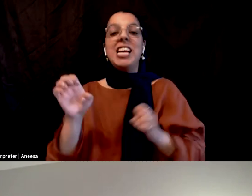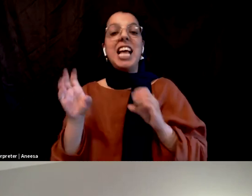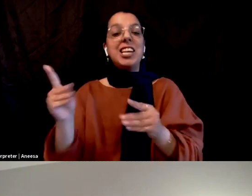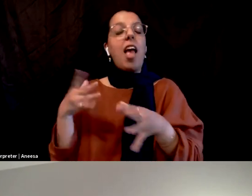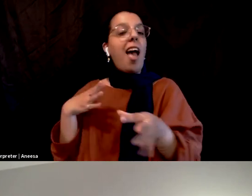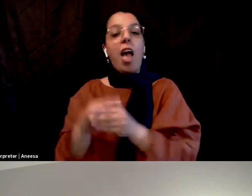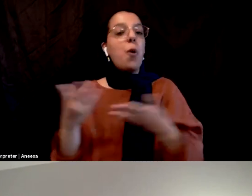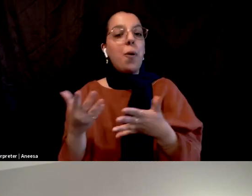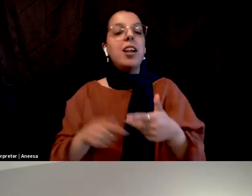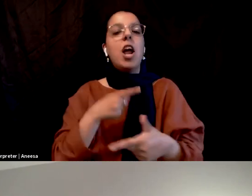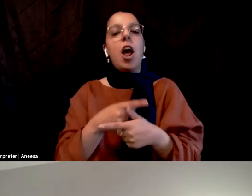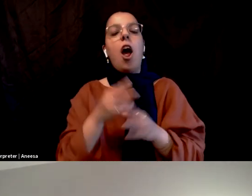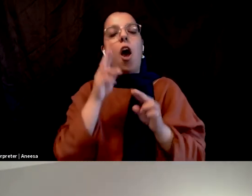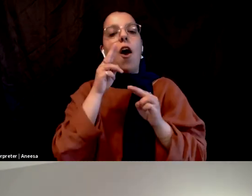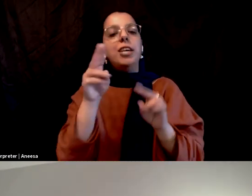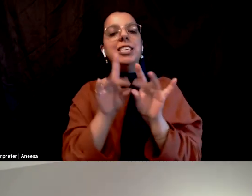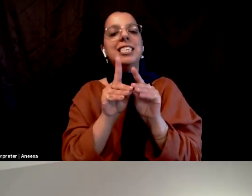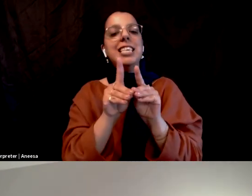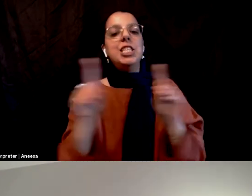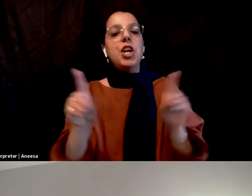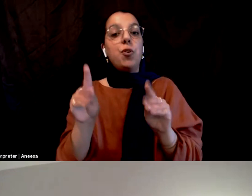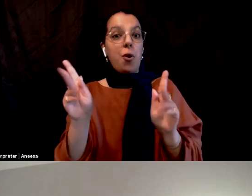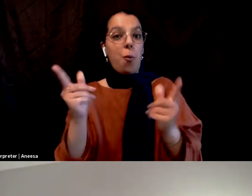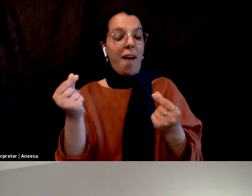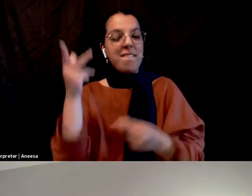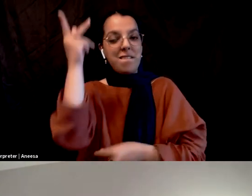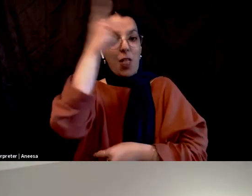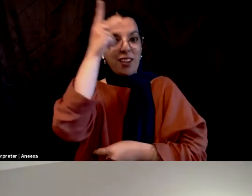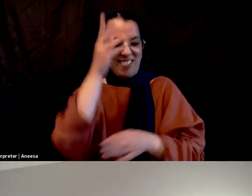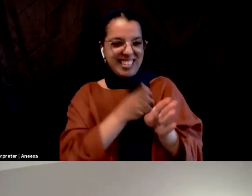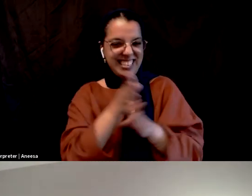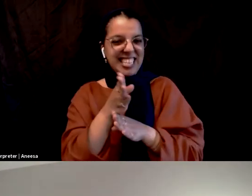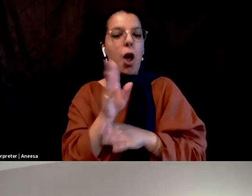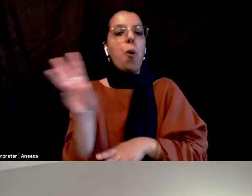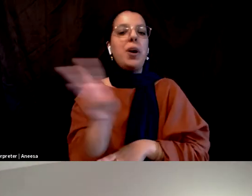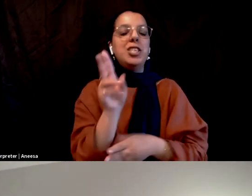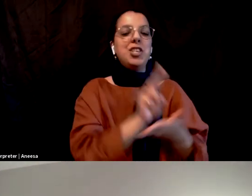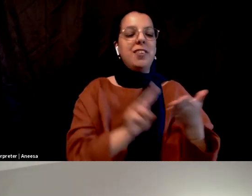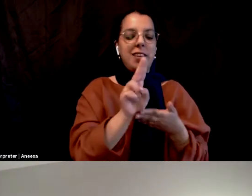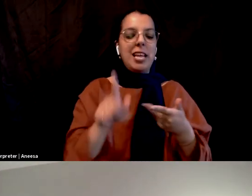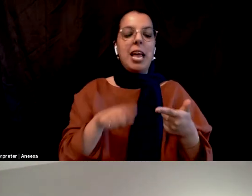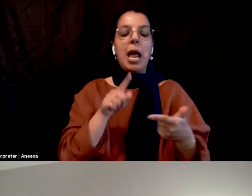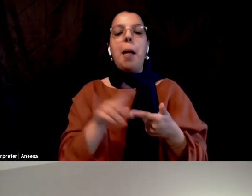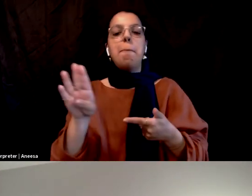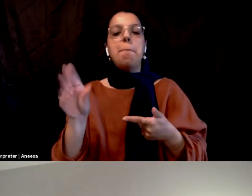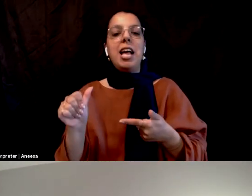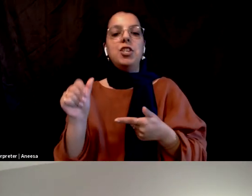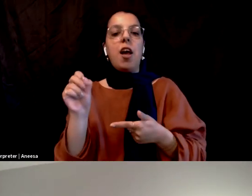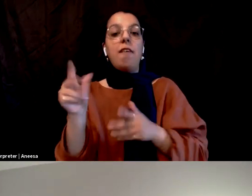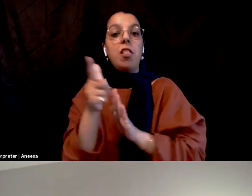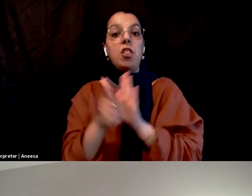include an honors degree in philosophy from Western University, a Bachelor of Laws from the University of Windsor Faculty of